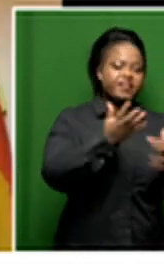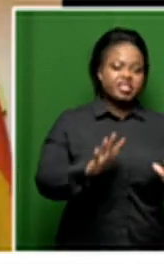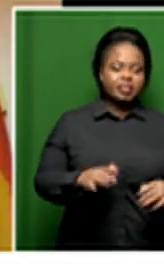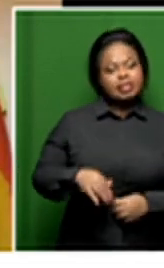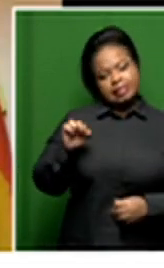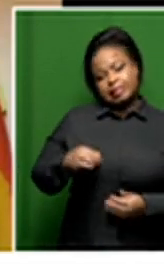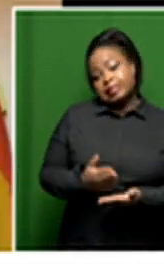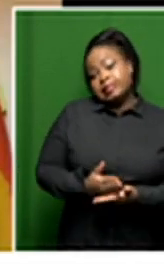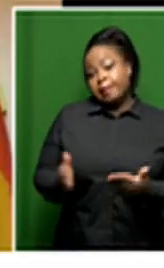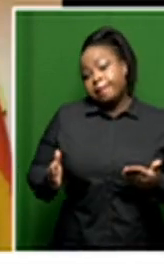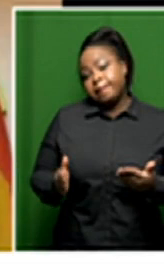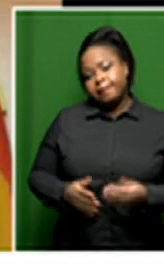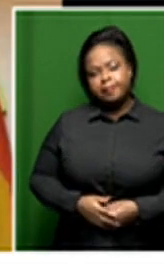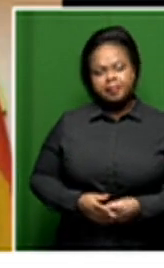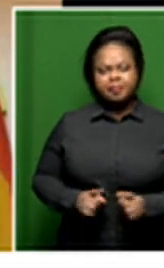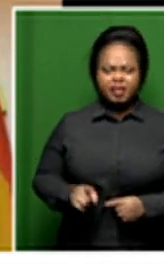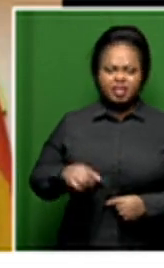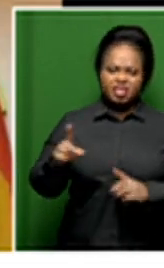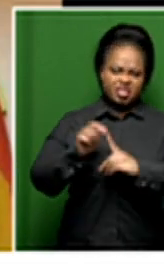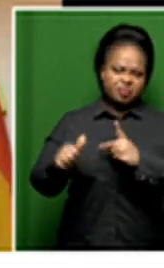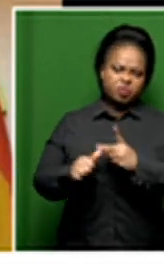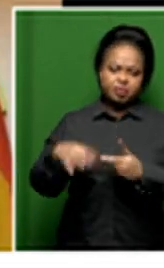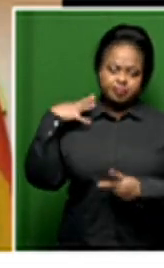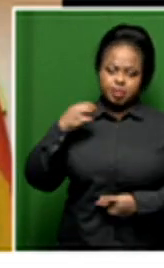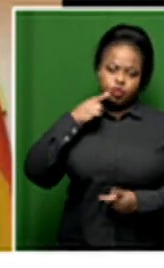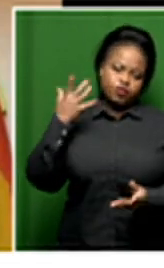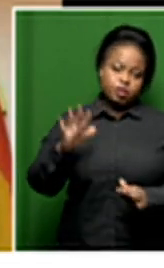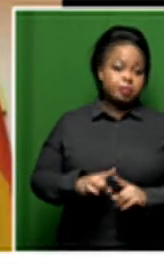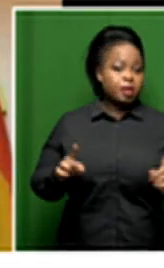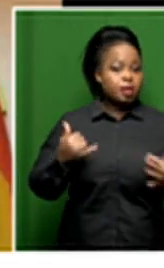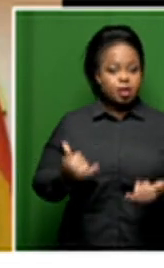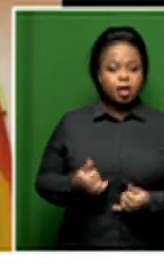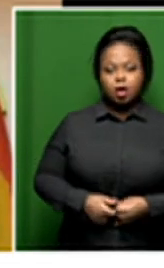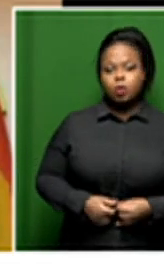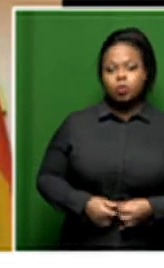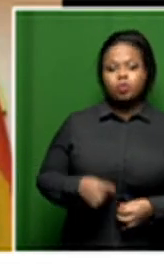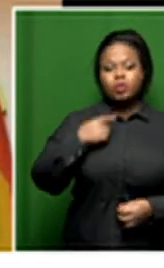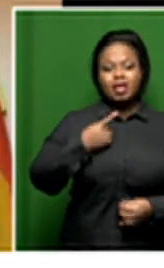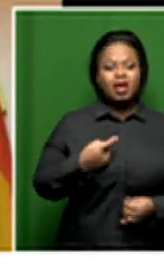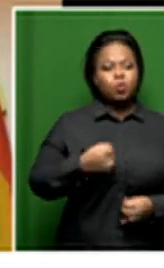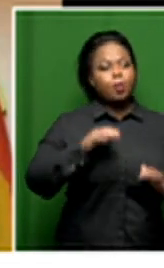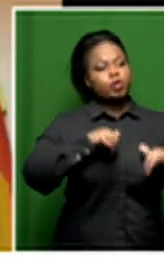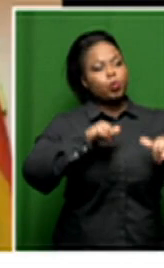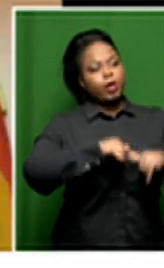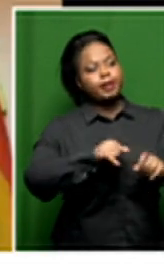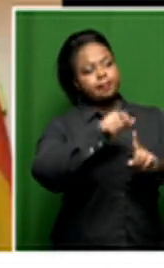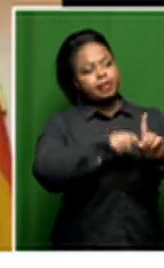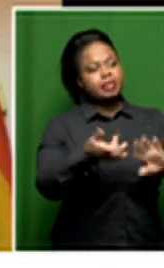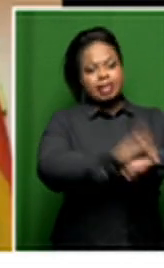Minister had stipulated. But I think what we want now, we cannot do it in the cost of life. We need to